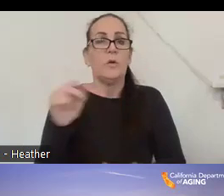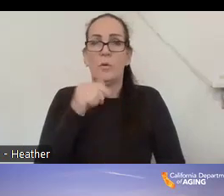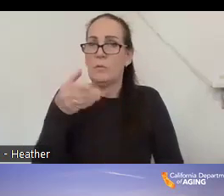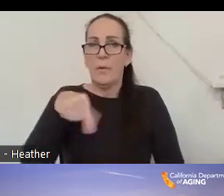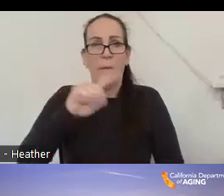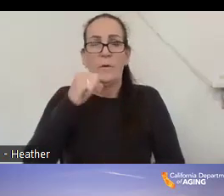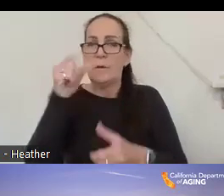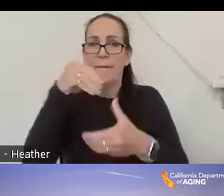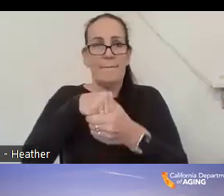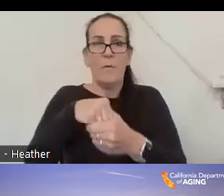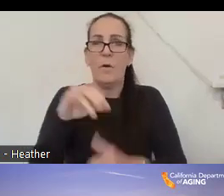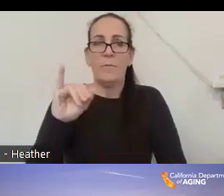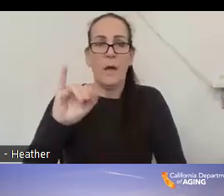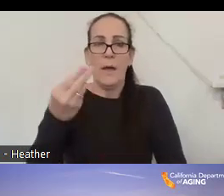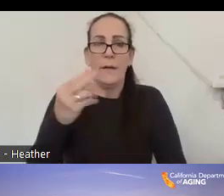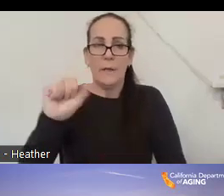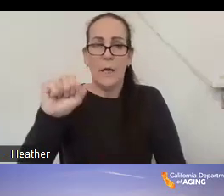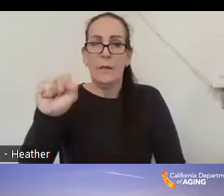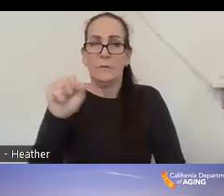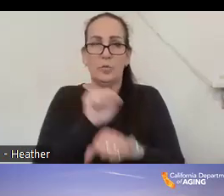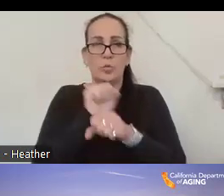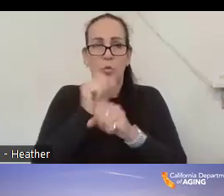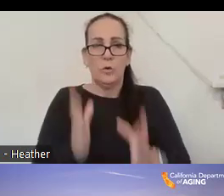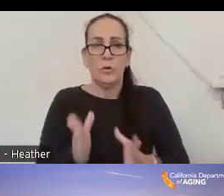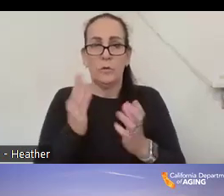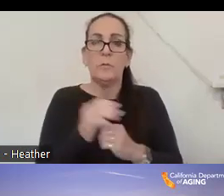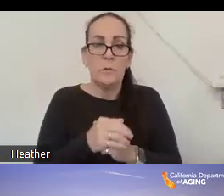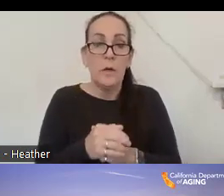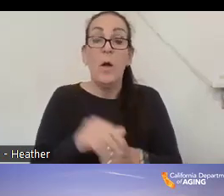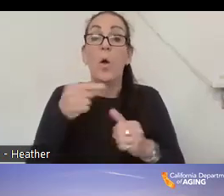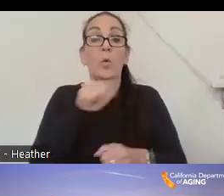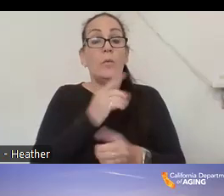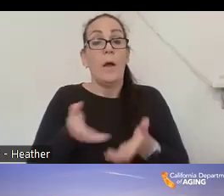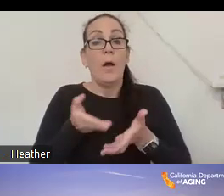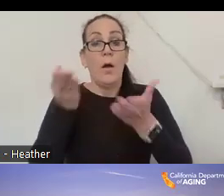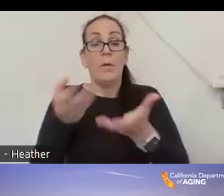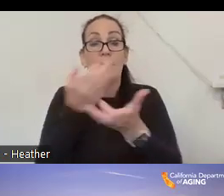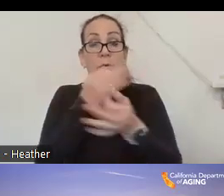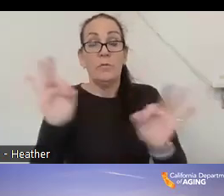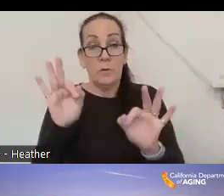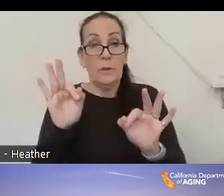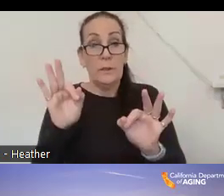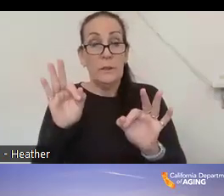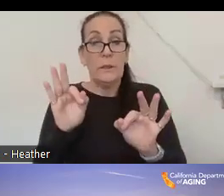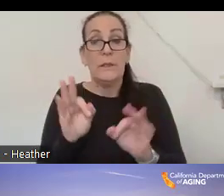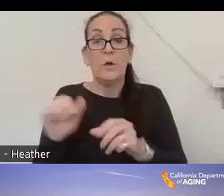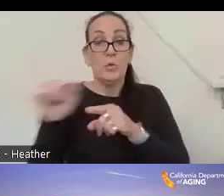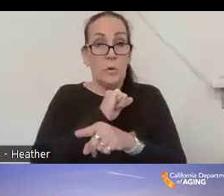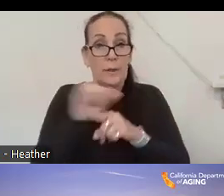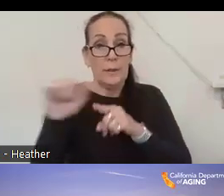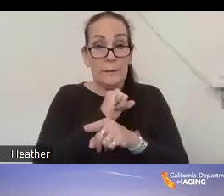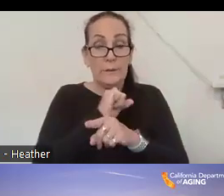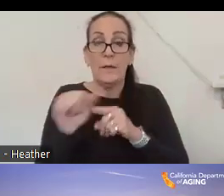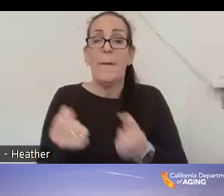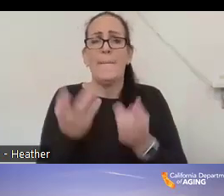with organizations across California to offer free caregiving trainings. So there were many, many different topics.